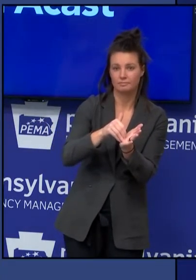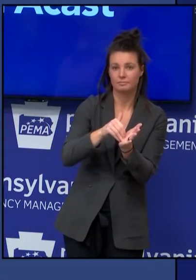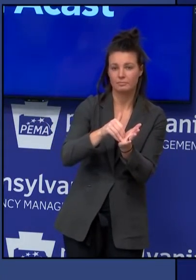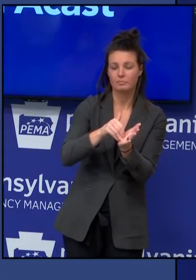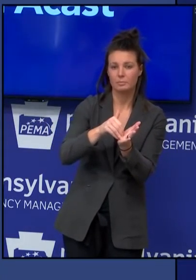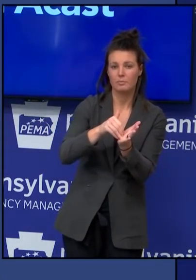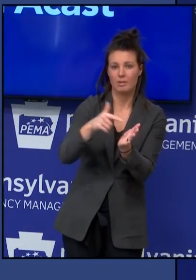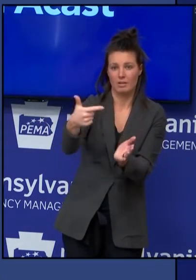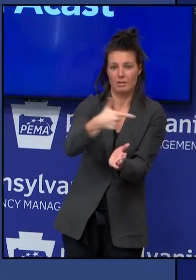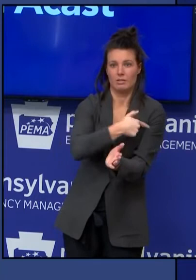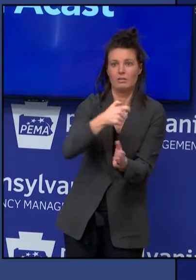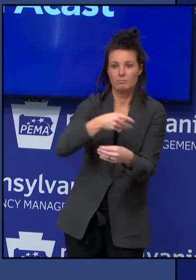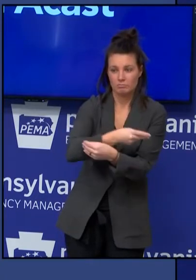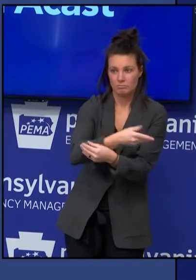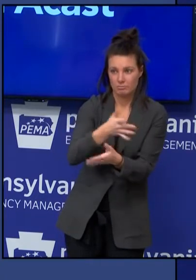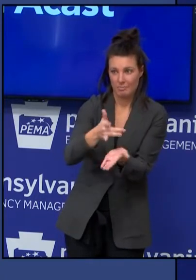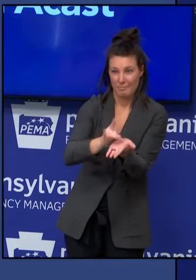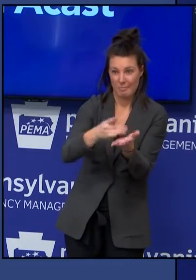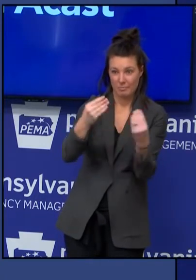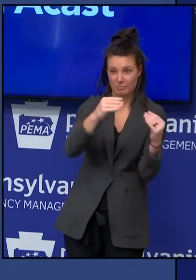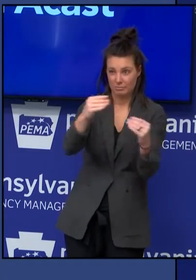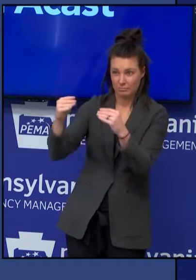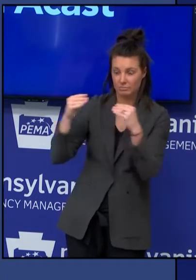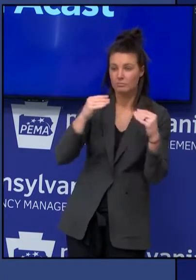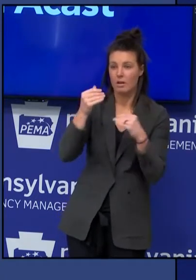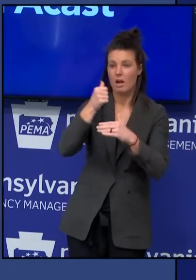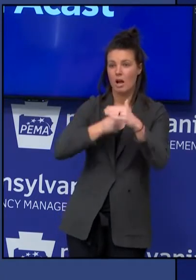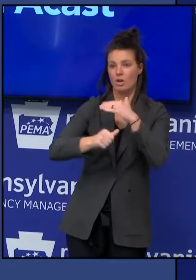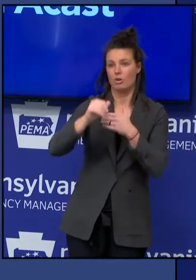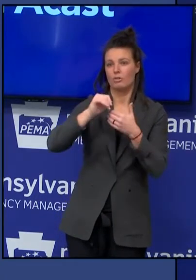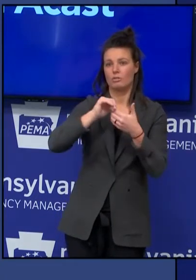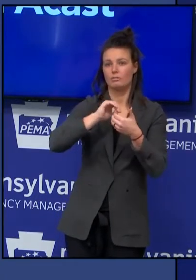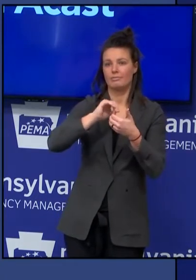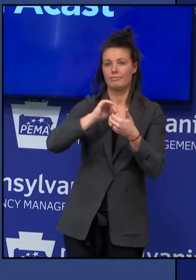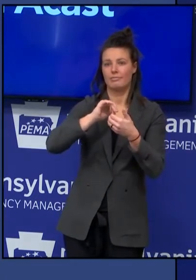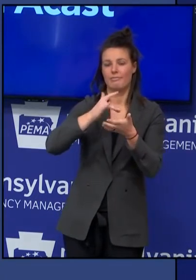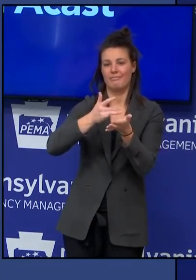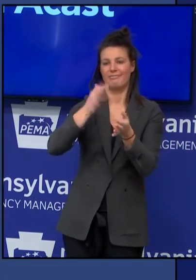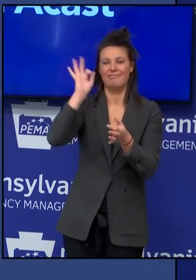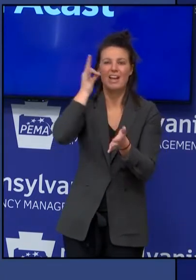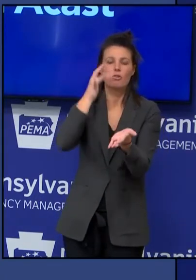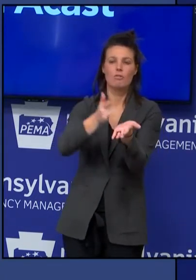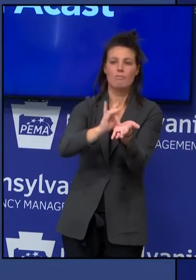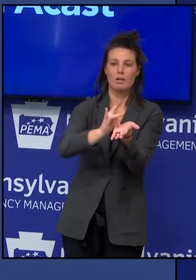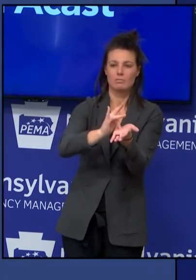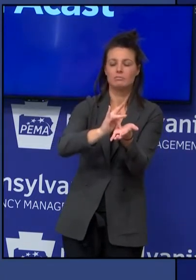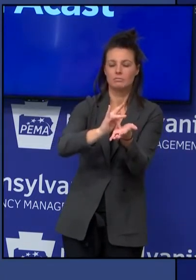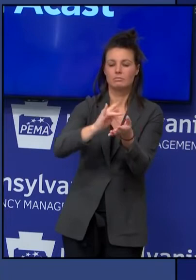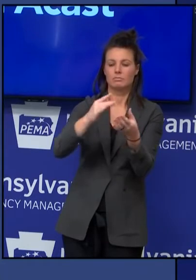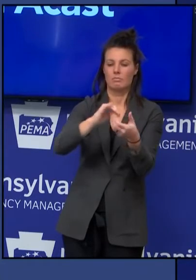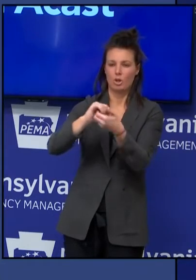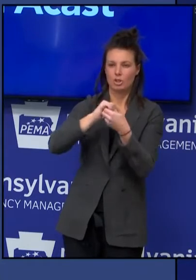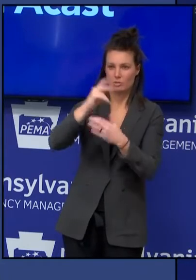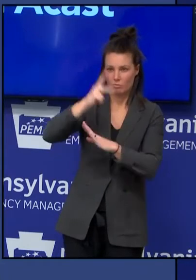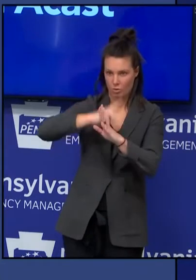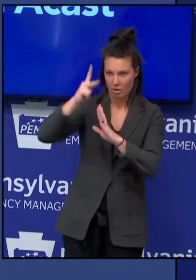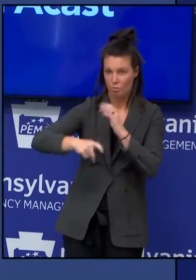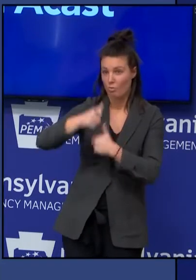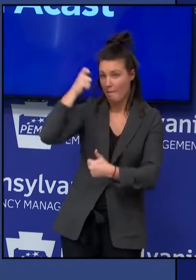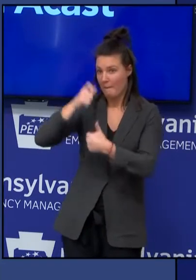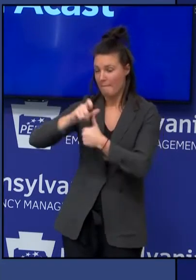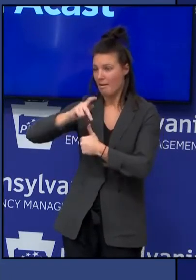Topco stores in Pennsylvania under the Federal Retail Pharmacy Partnership Program. And remember, the Philadelphia Department of